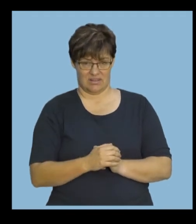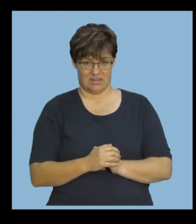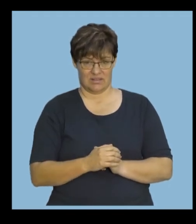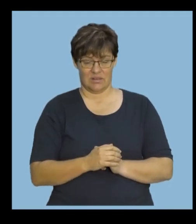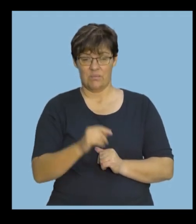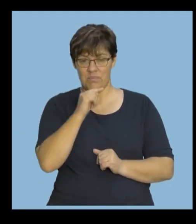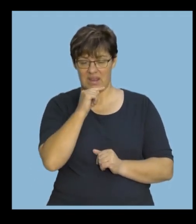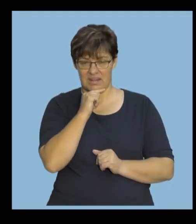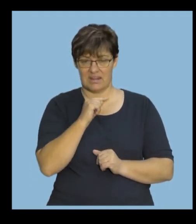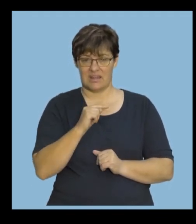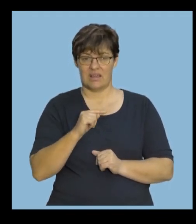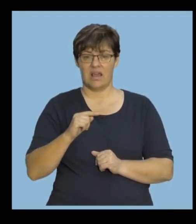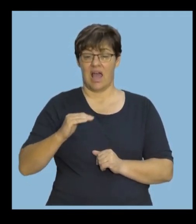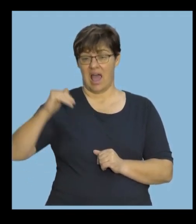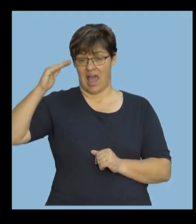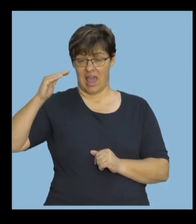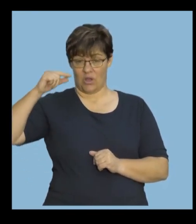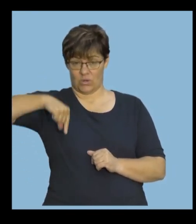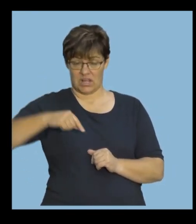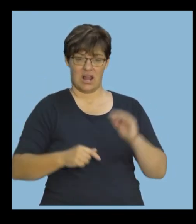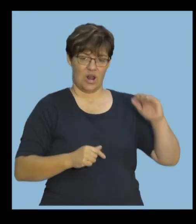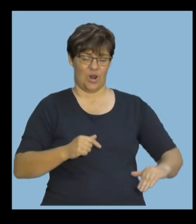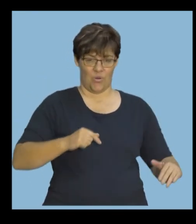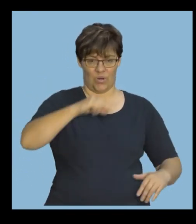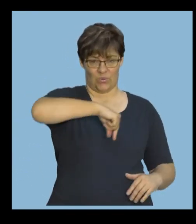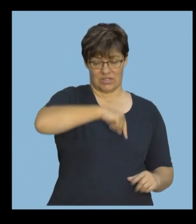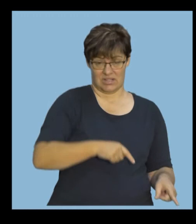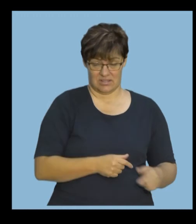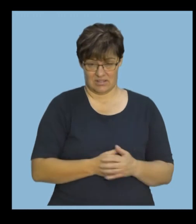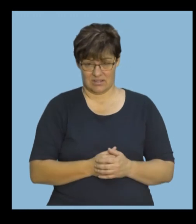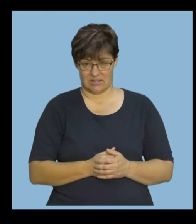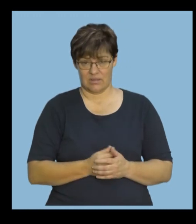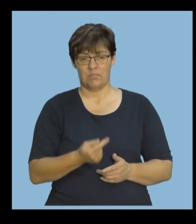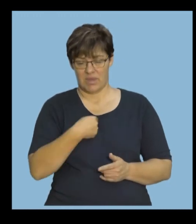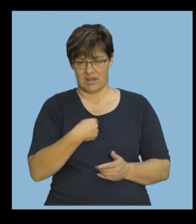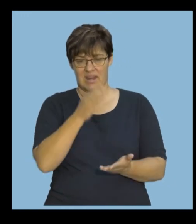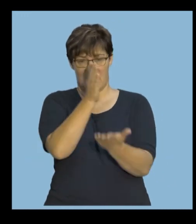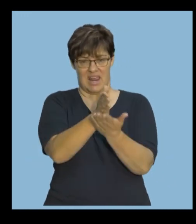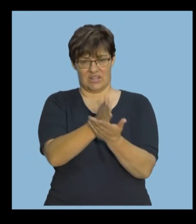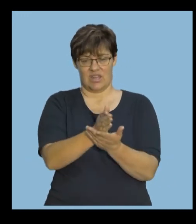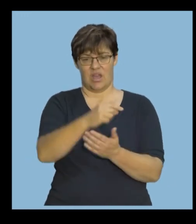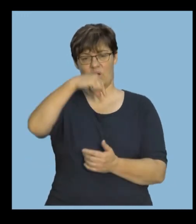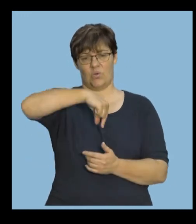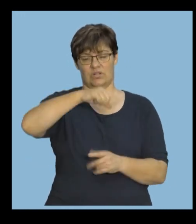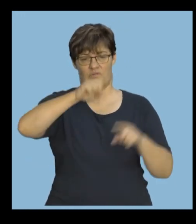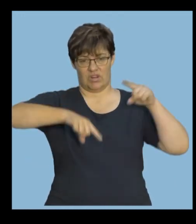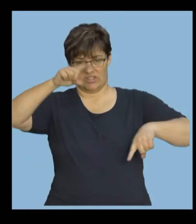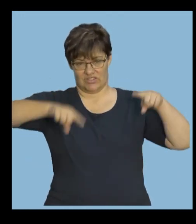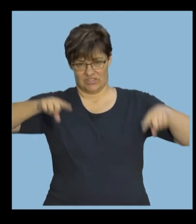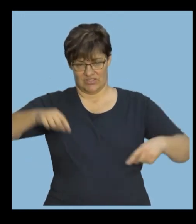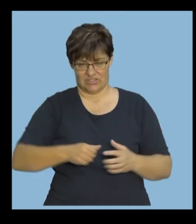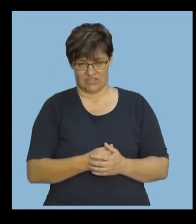Q1. Remember that this is the lower quartile and this is the upper quartile, which will give us the interquartile